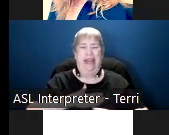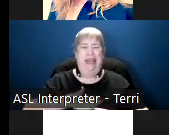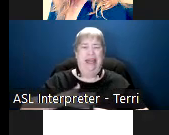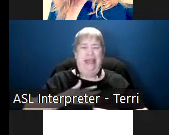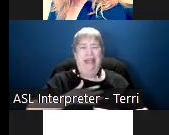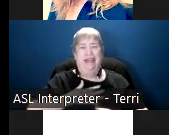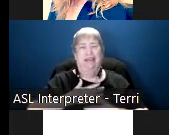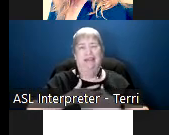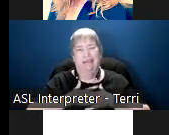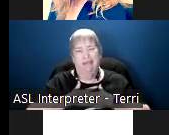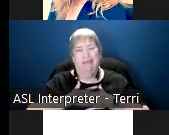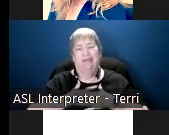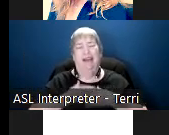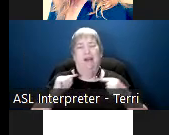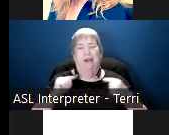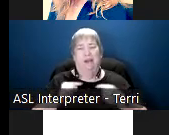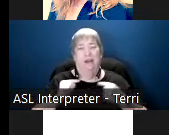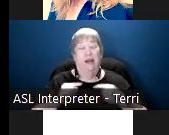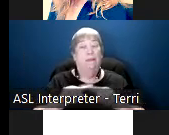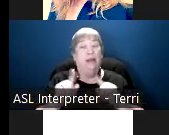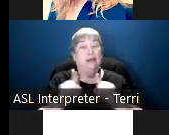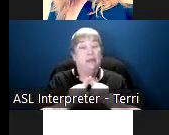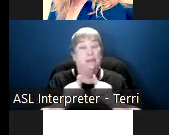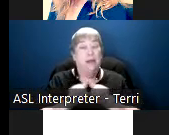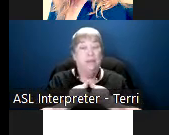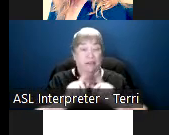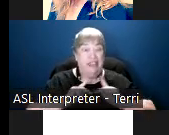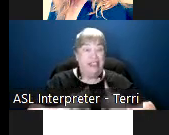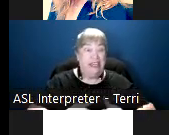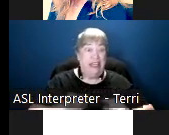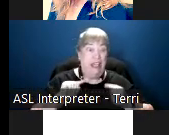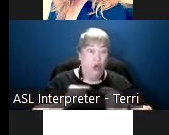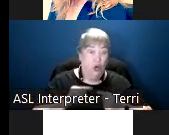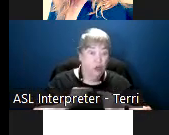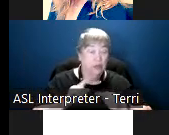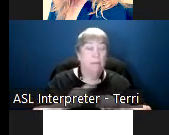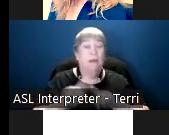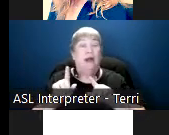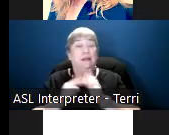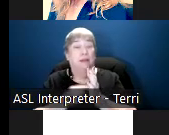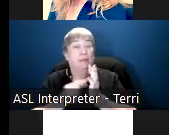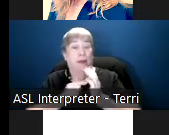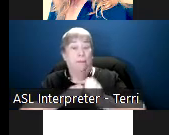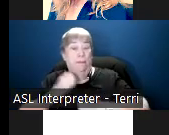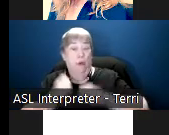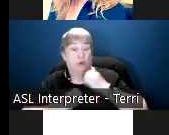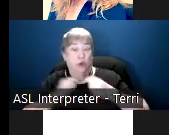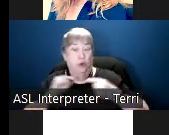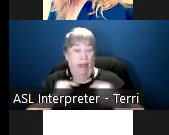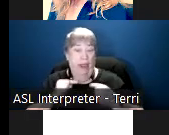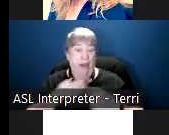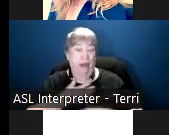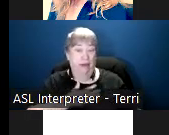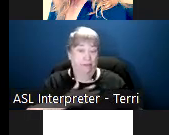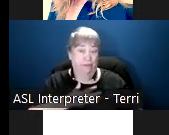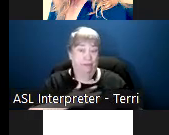hurt physically, but also sometimes, like just in our emotions as well. That's a great example. Thanks for sharing that.